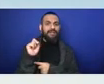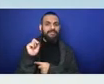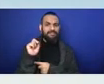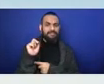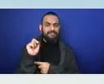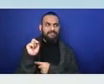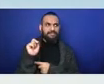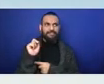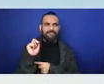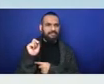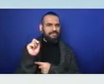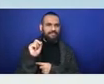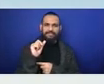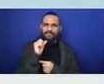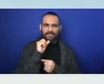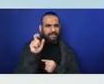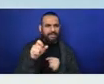Good morning. Can you hear me?